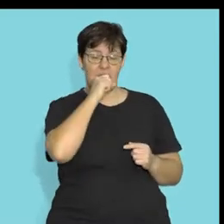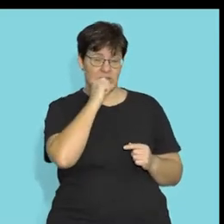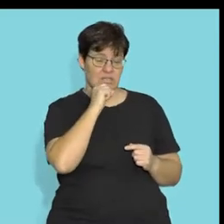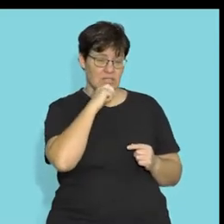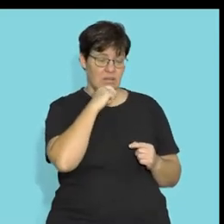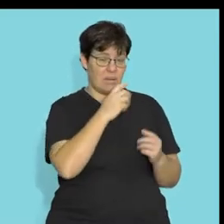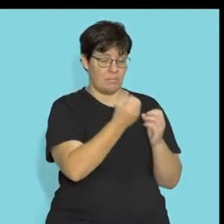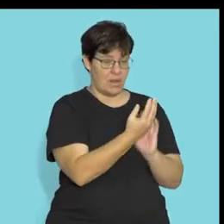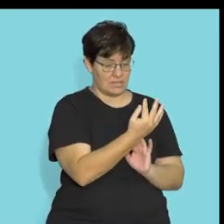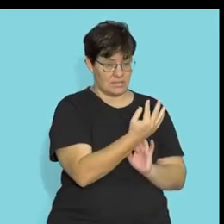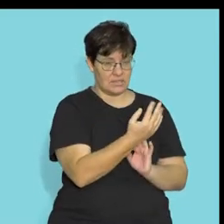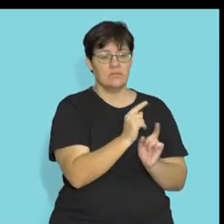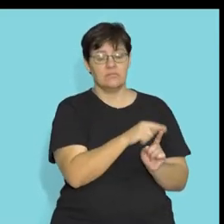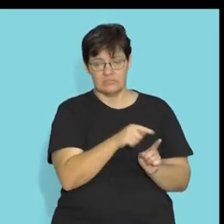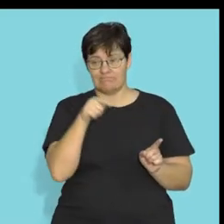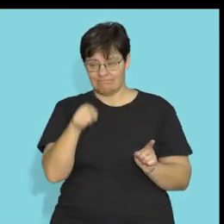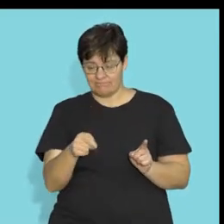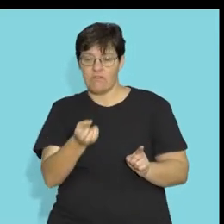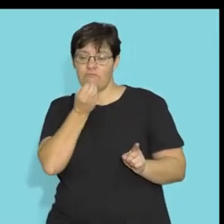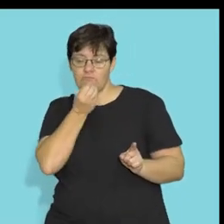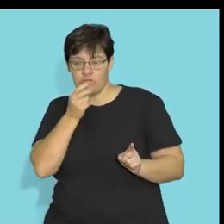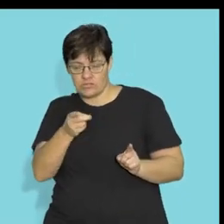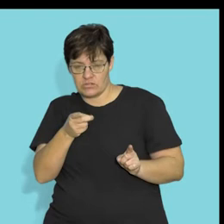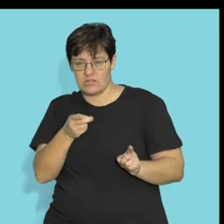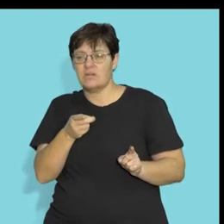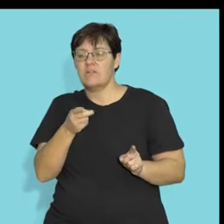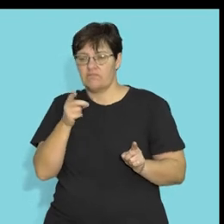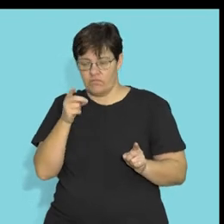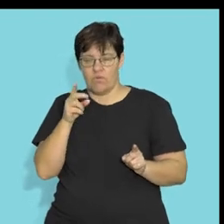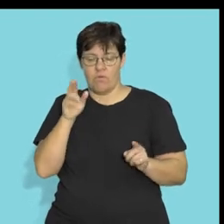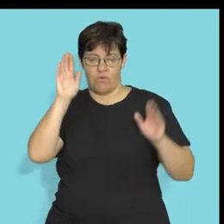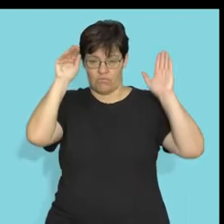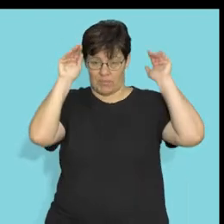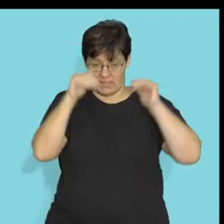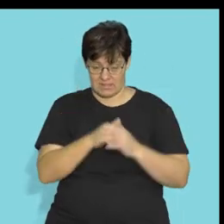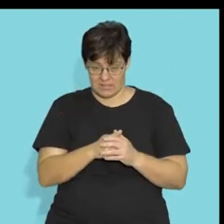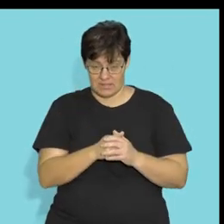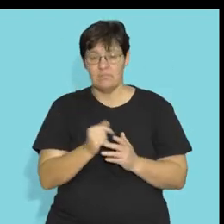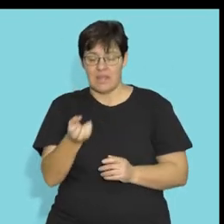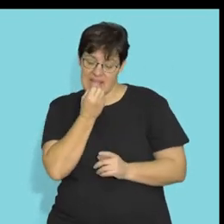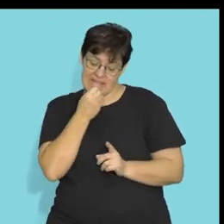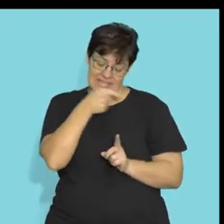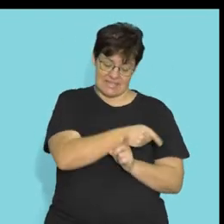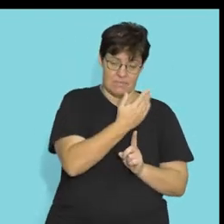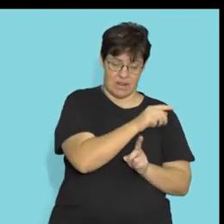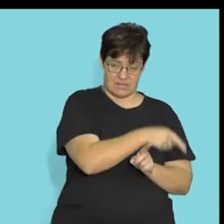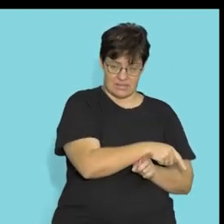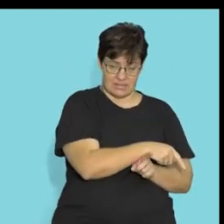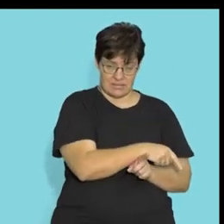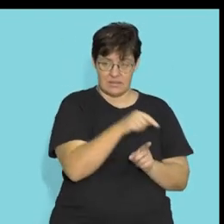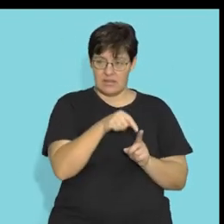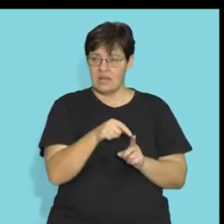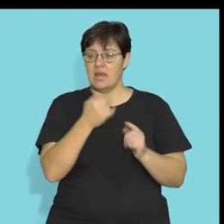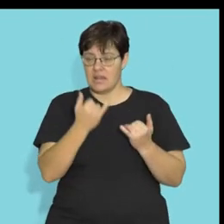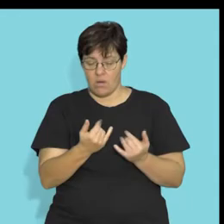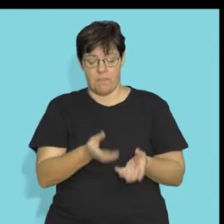And that is a source of energy or feed to the cottontail rabbits. And these consume that. So these will consume that